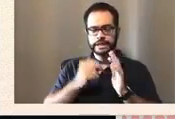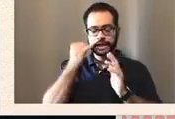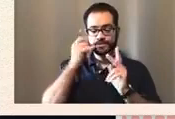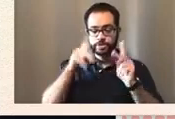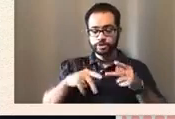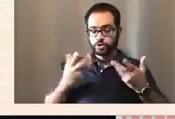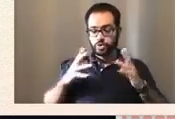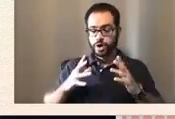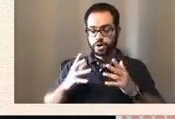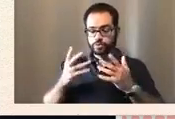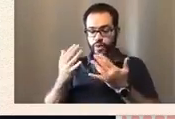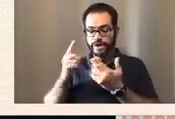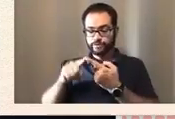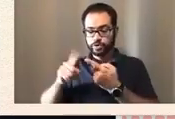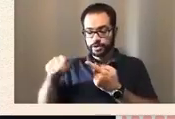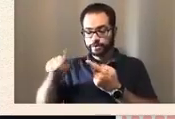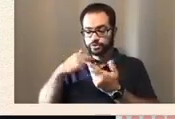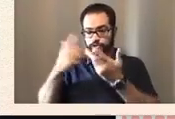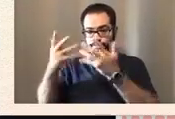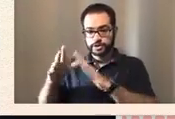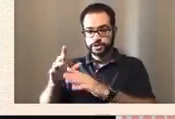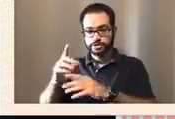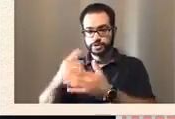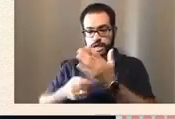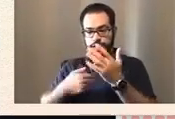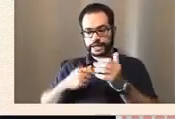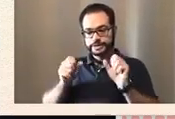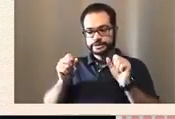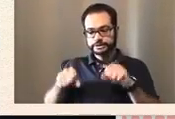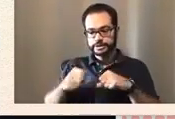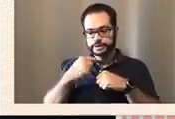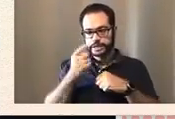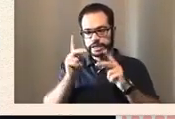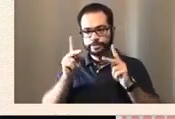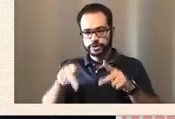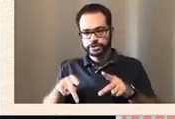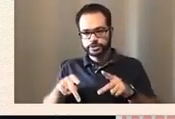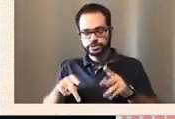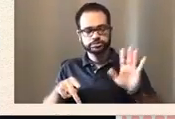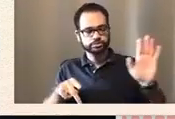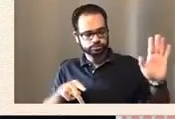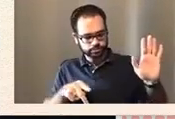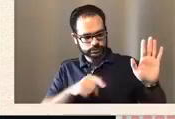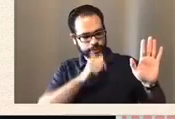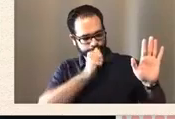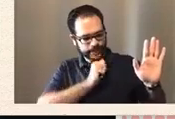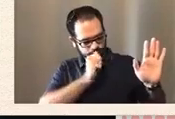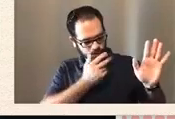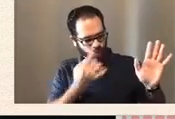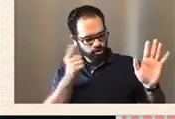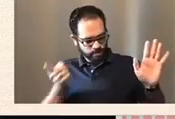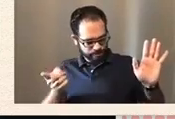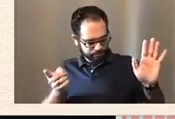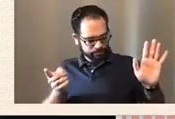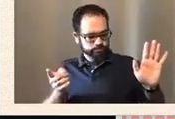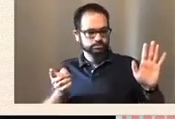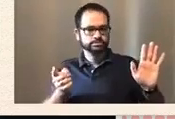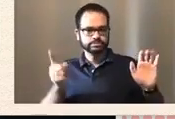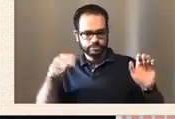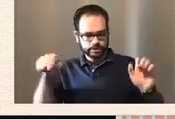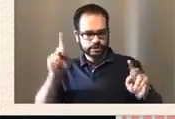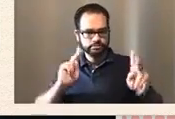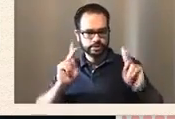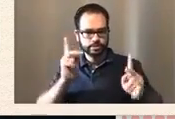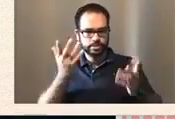they want to say on their letterboard, I can still tell somebody, be patient. These individuals may not be able to